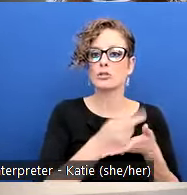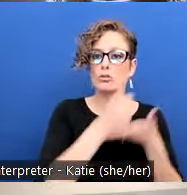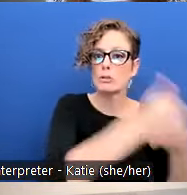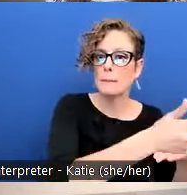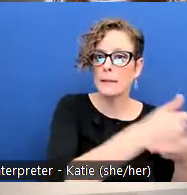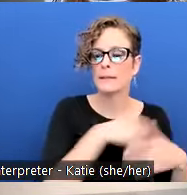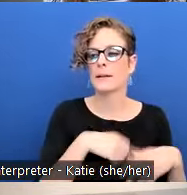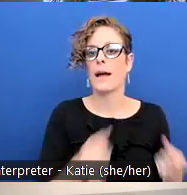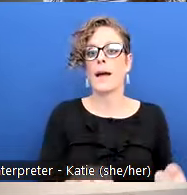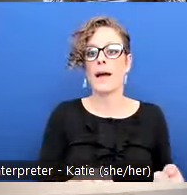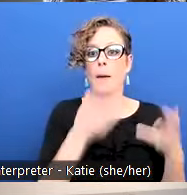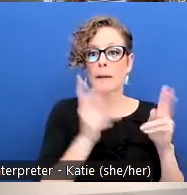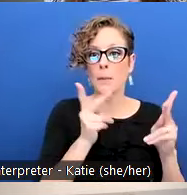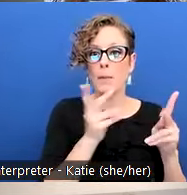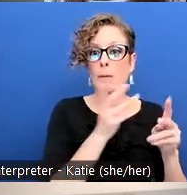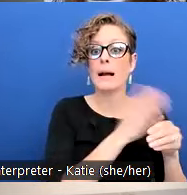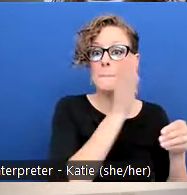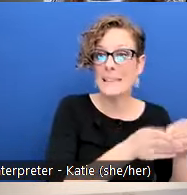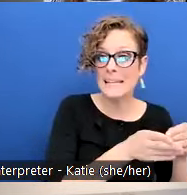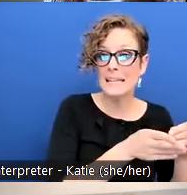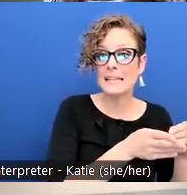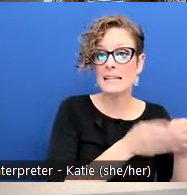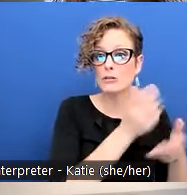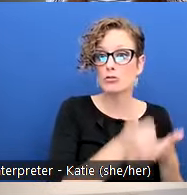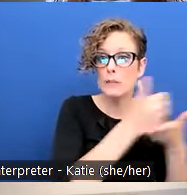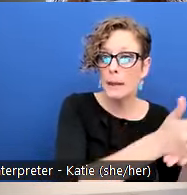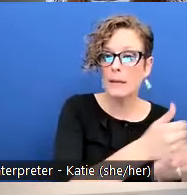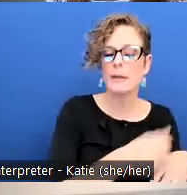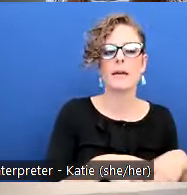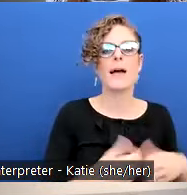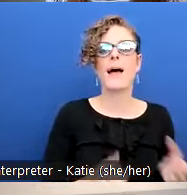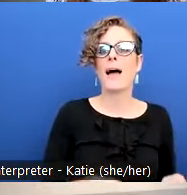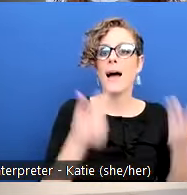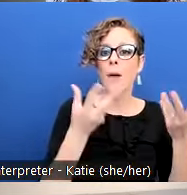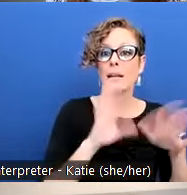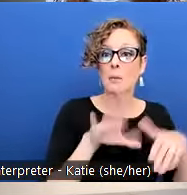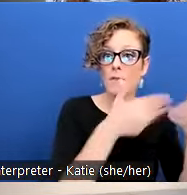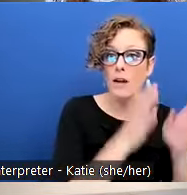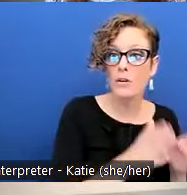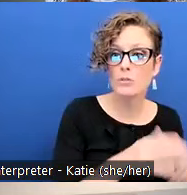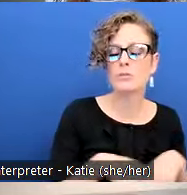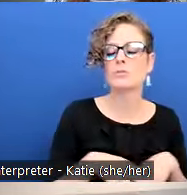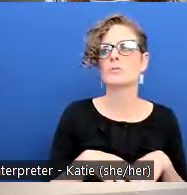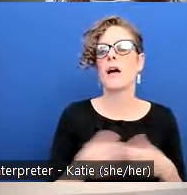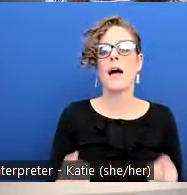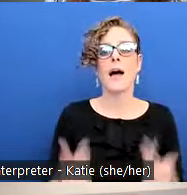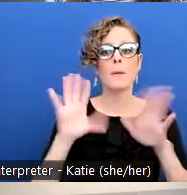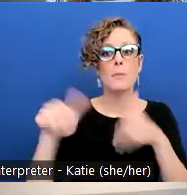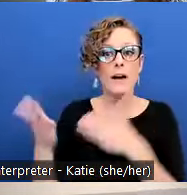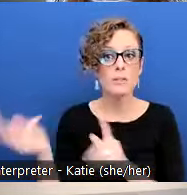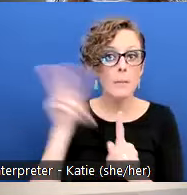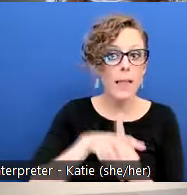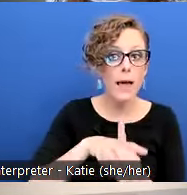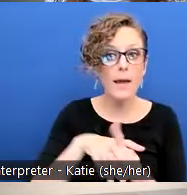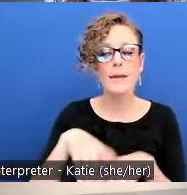it, number of treatment providers, number of treatment providers who applied, and information about